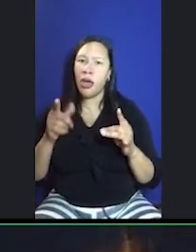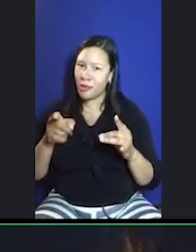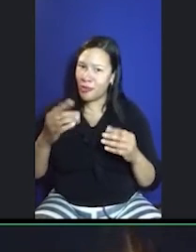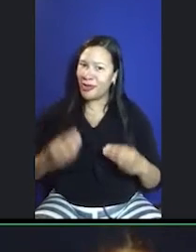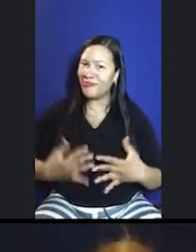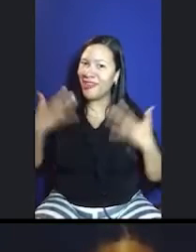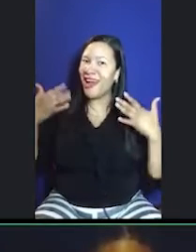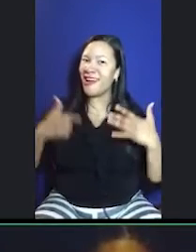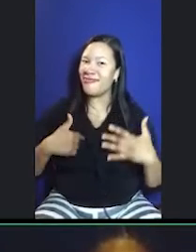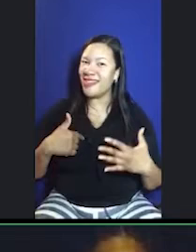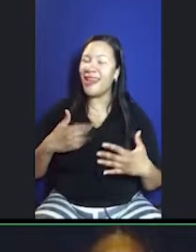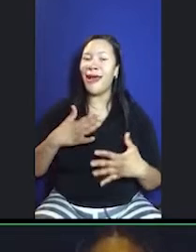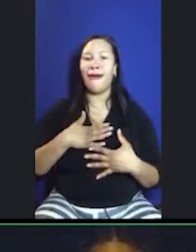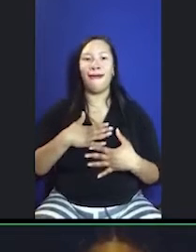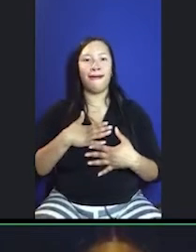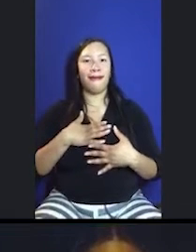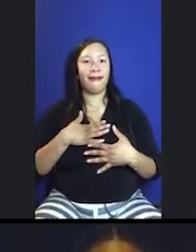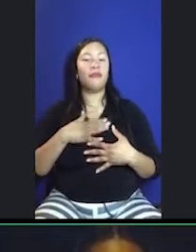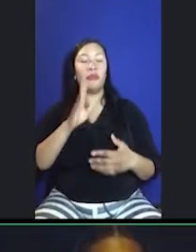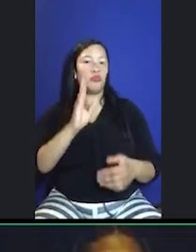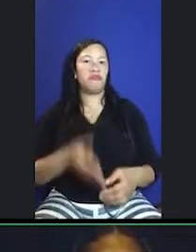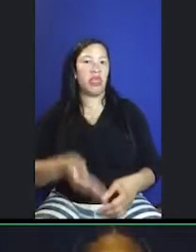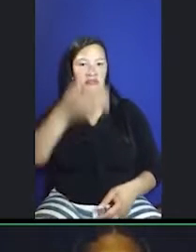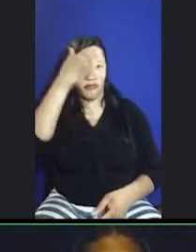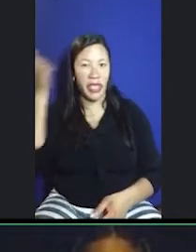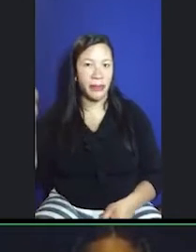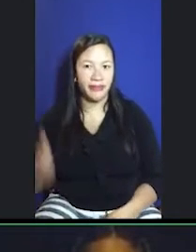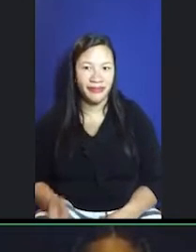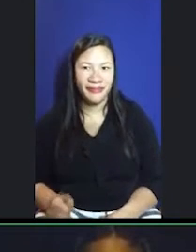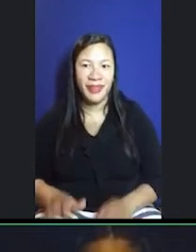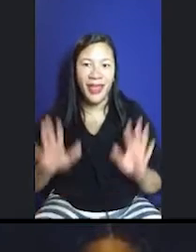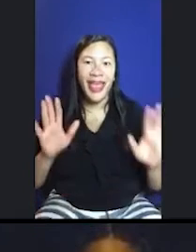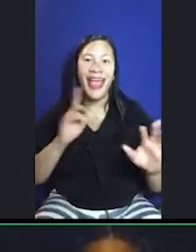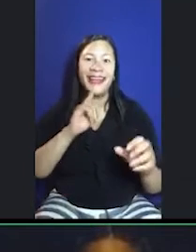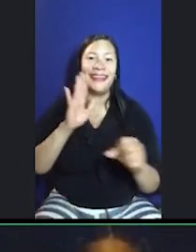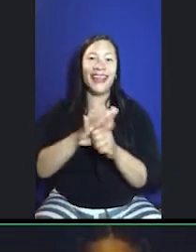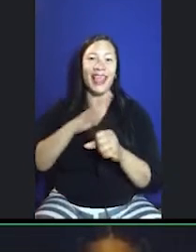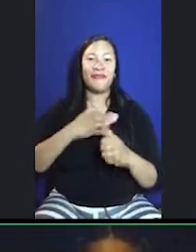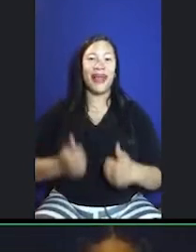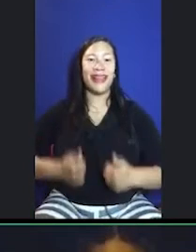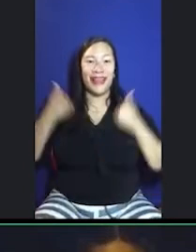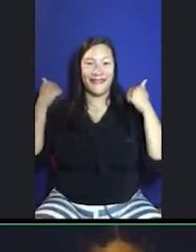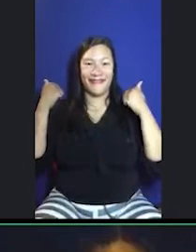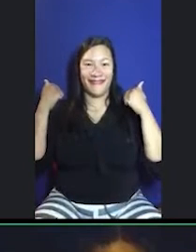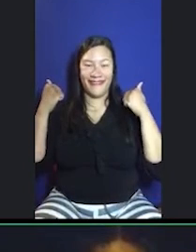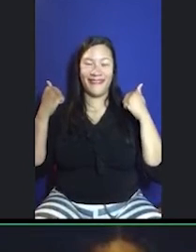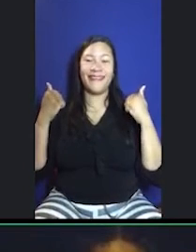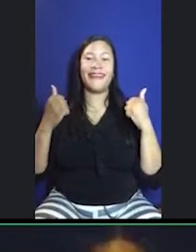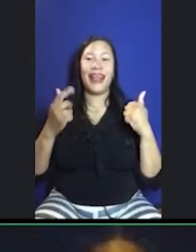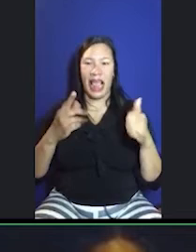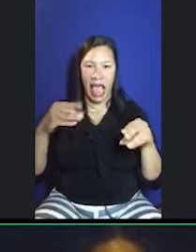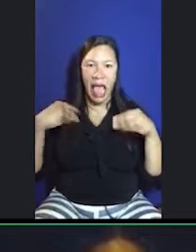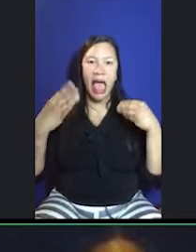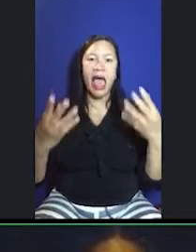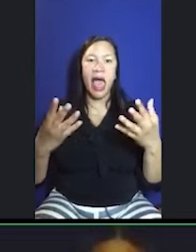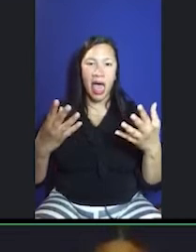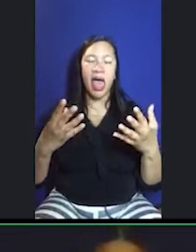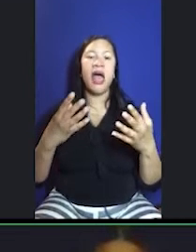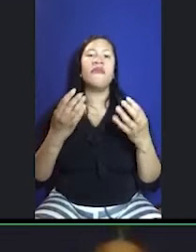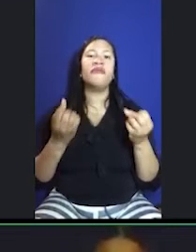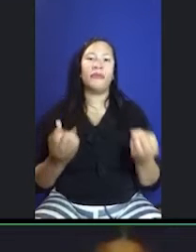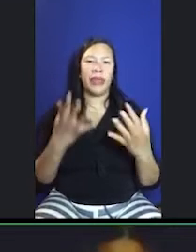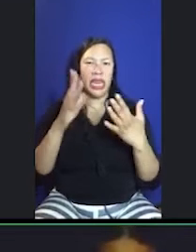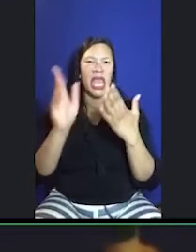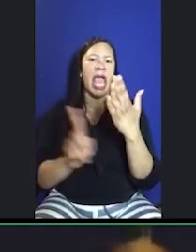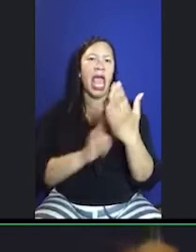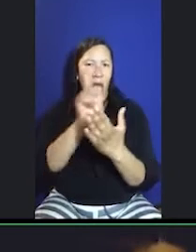never forget. Um, oh, I dedicate my life. I give X amount of hours to this group of people, this